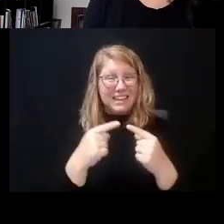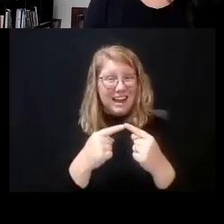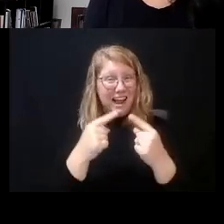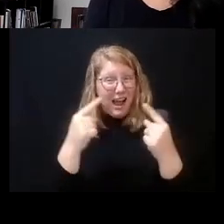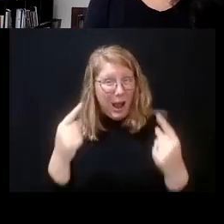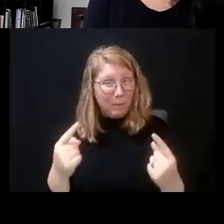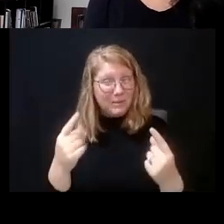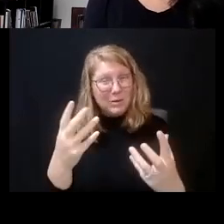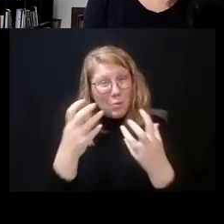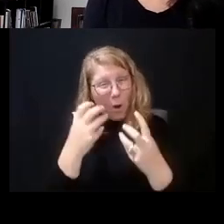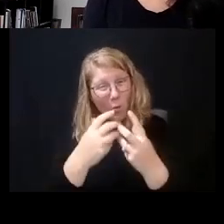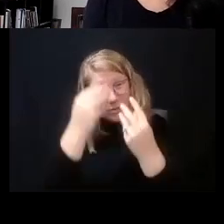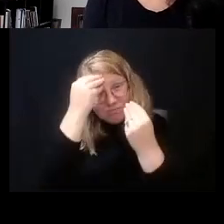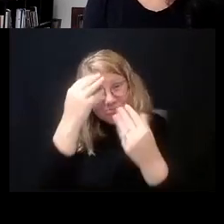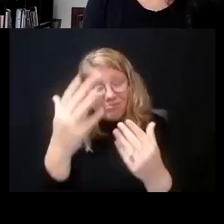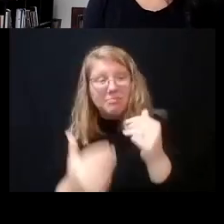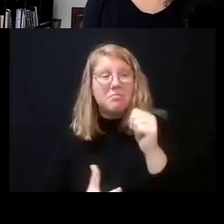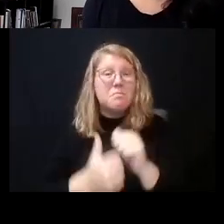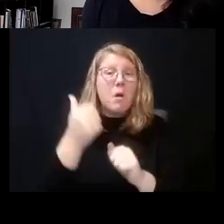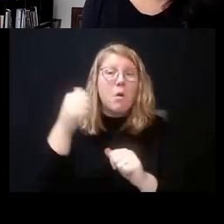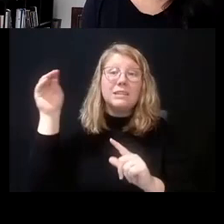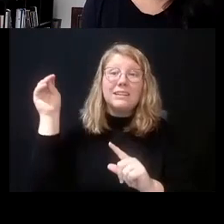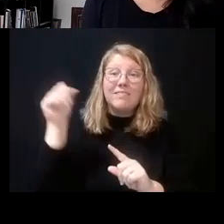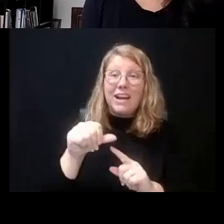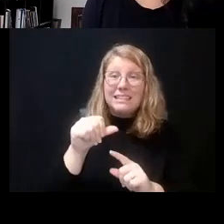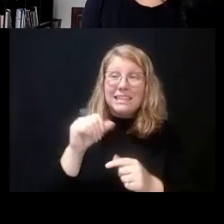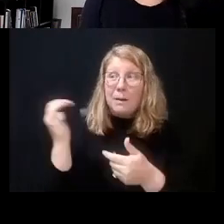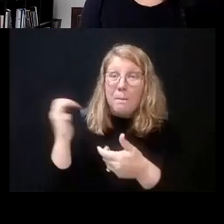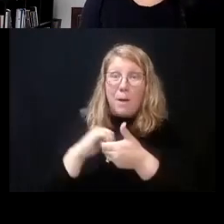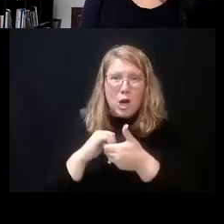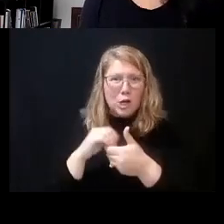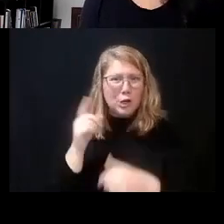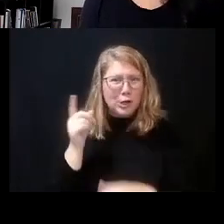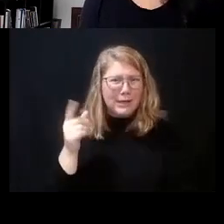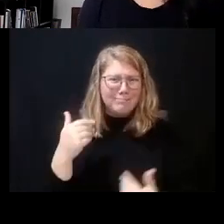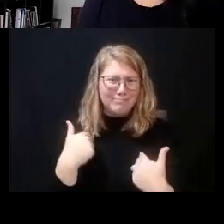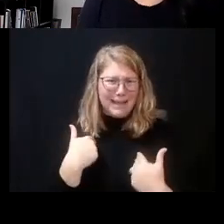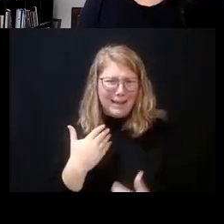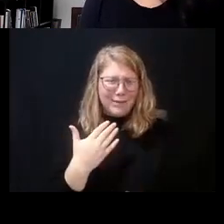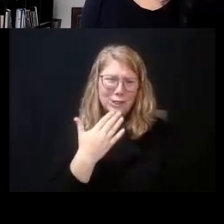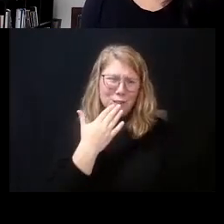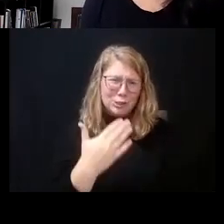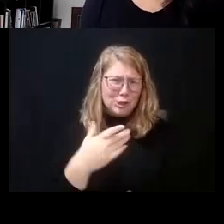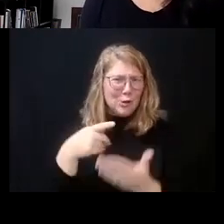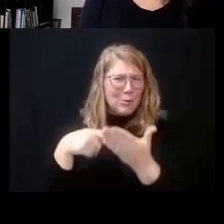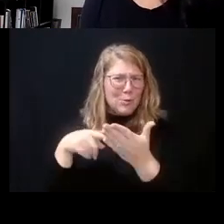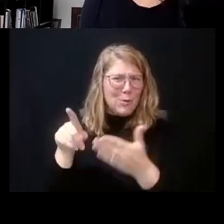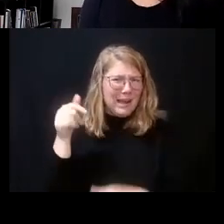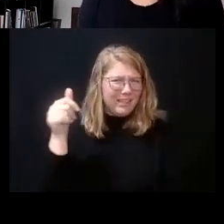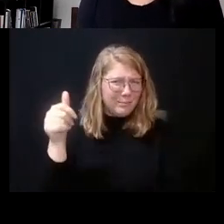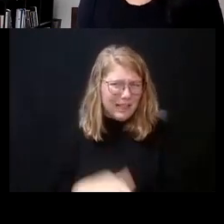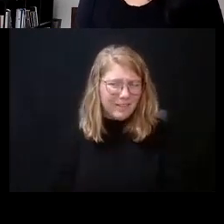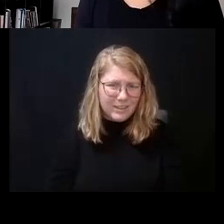up. Most of our funding partners have living wages themselves and are part